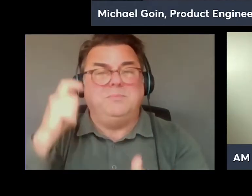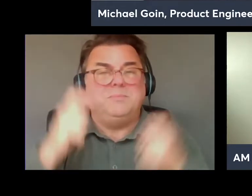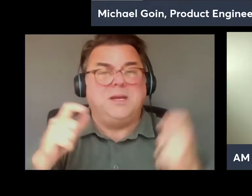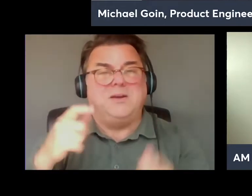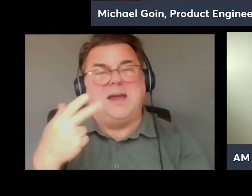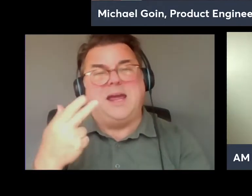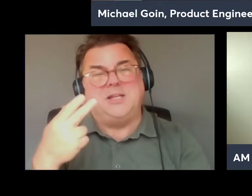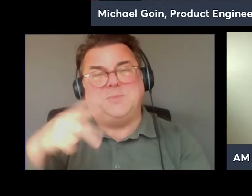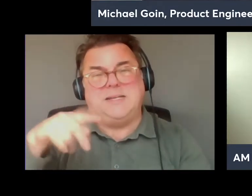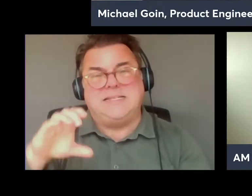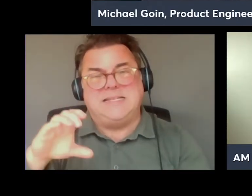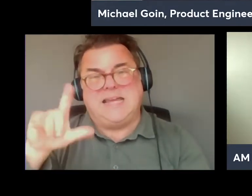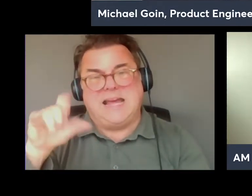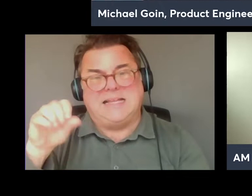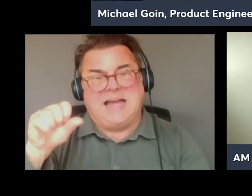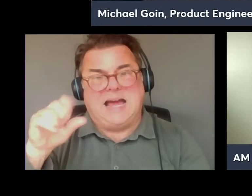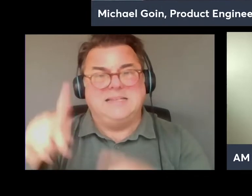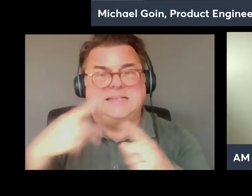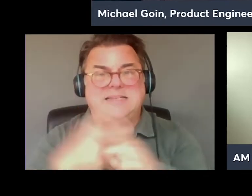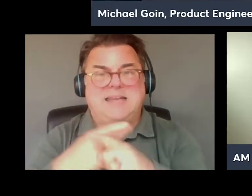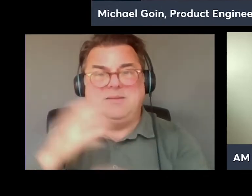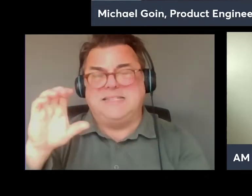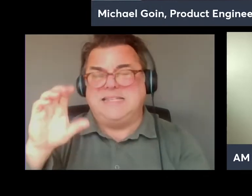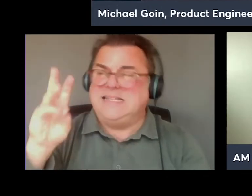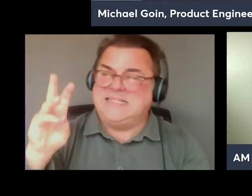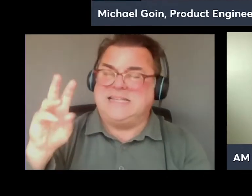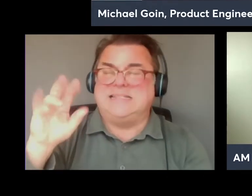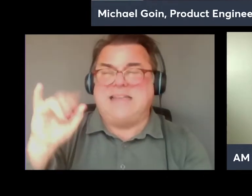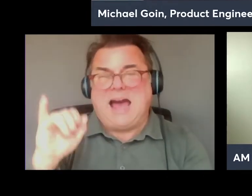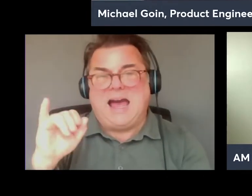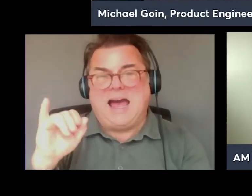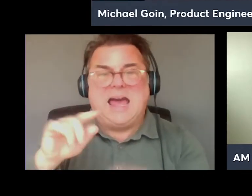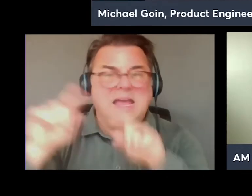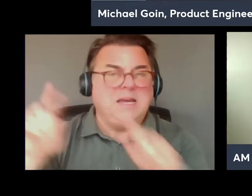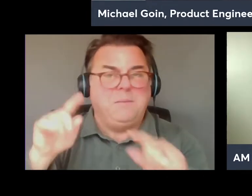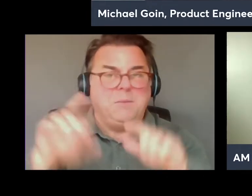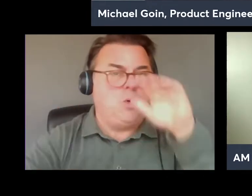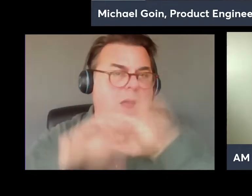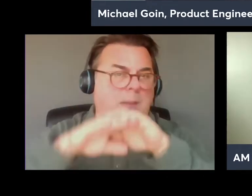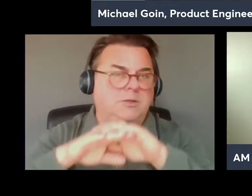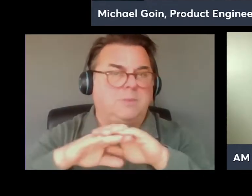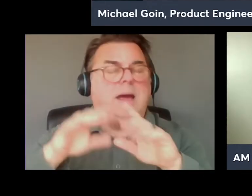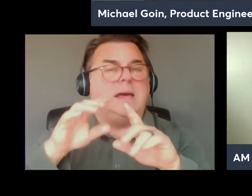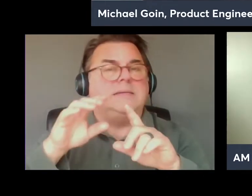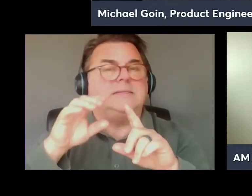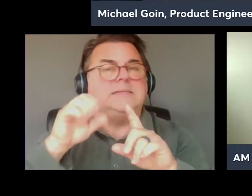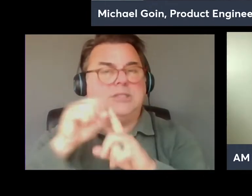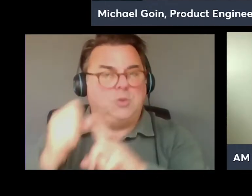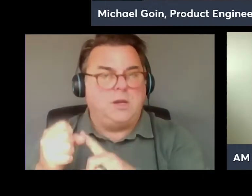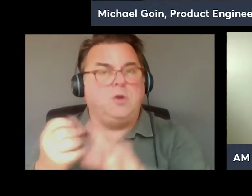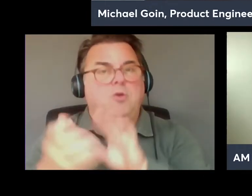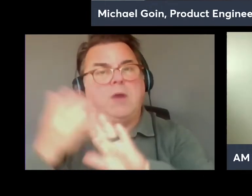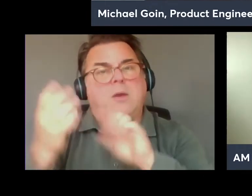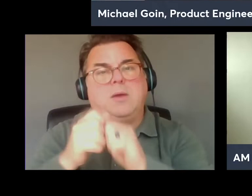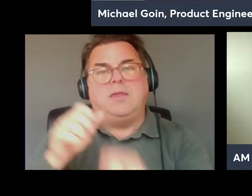class C6i, compute optimized instances running on AMD or